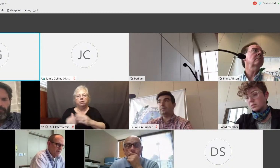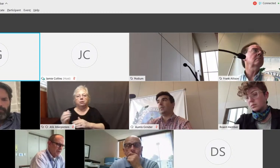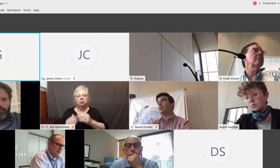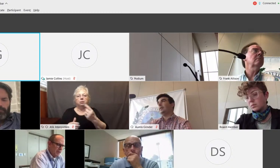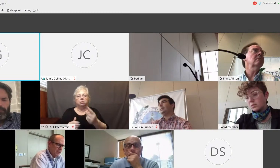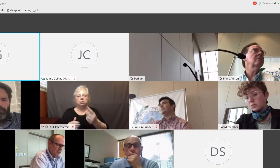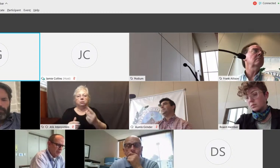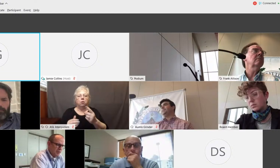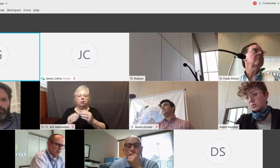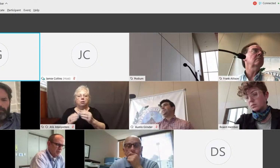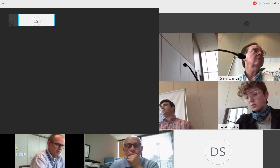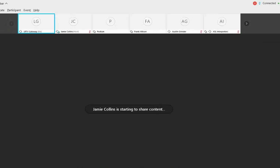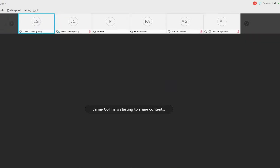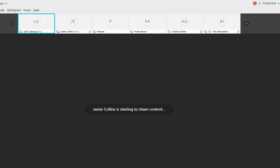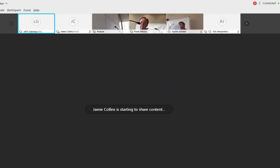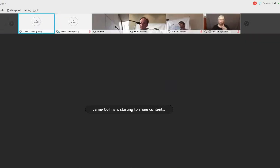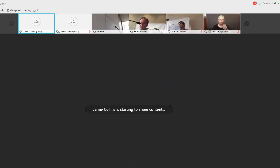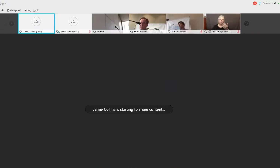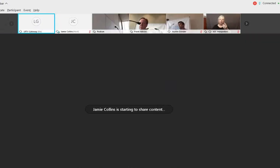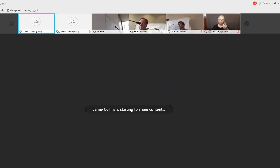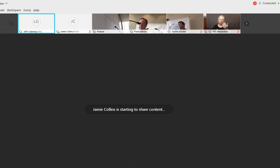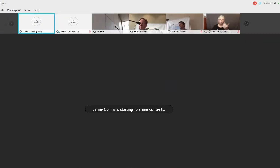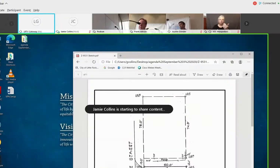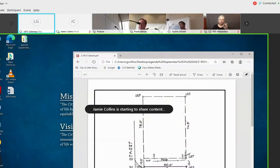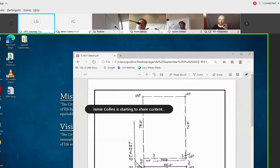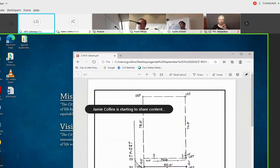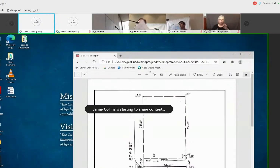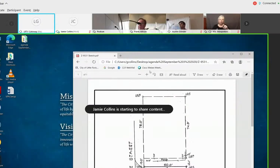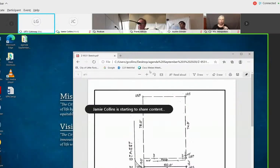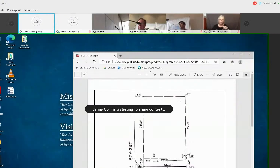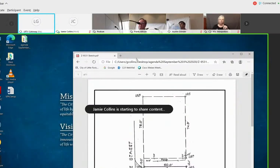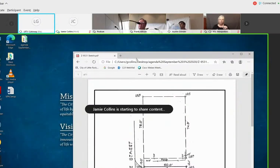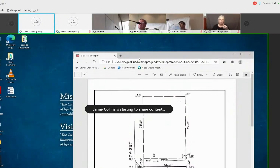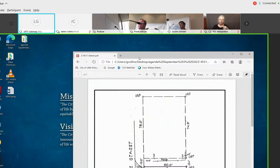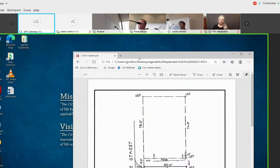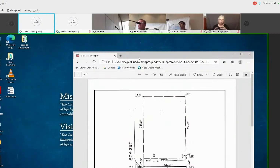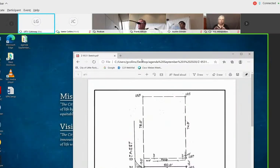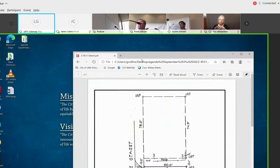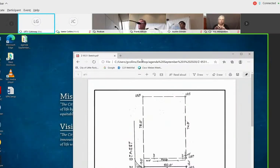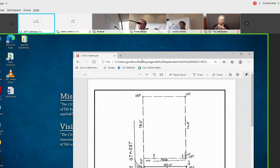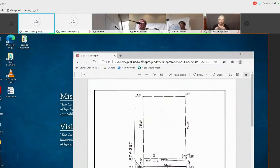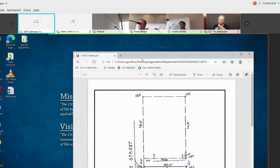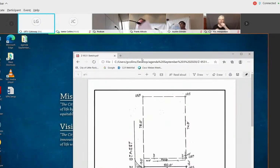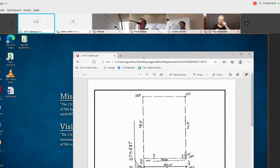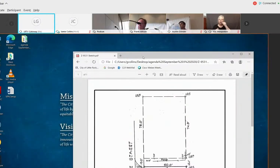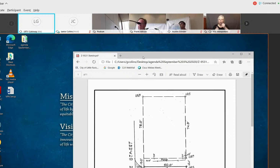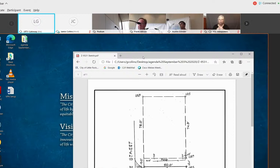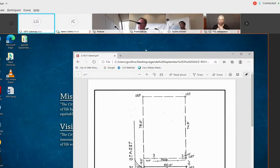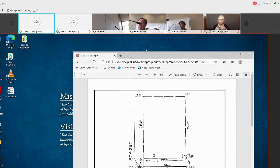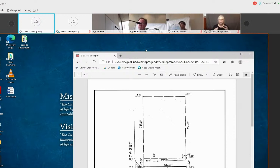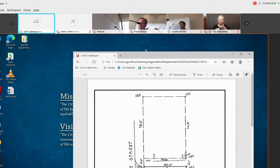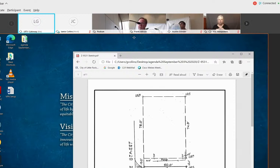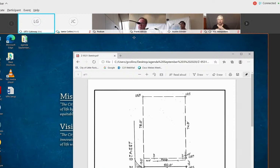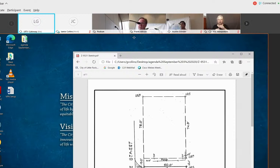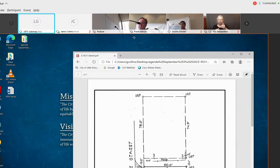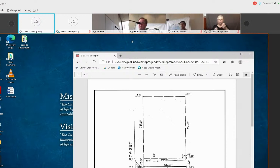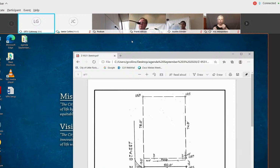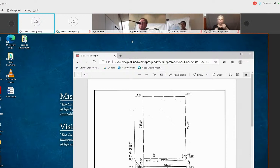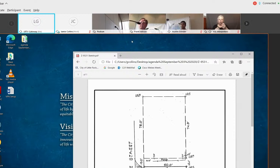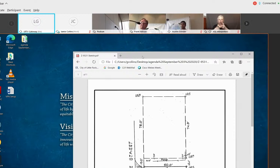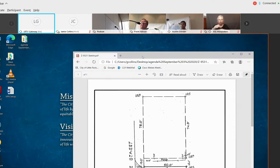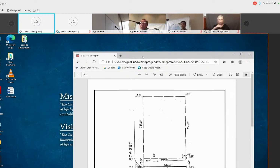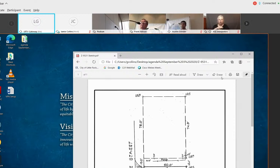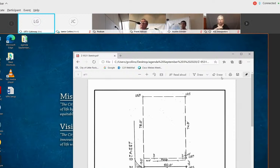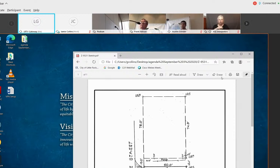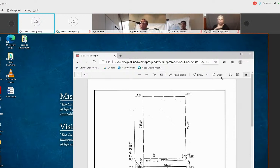one-story, 1,500 square foot single-family home with an attached one-car garage and driveway. To accomplish